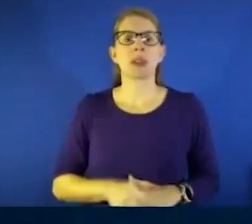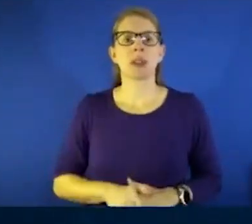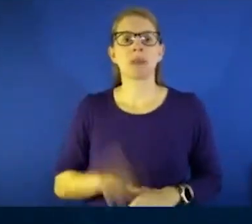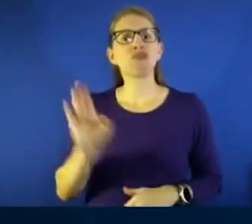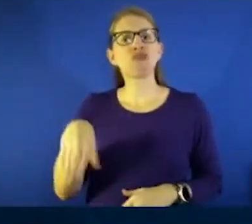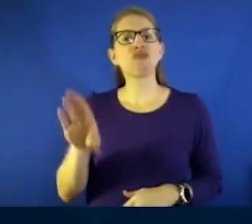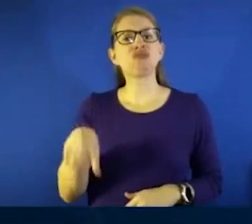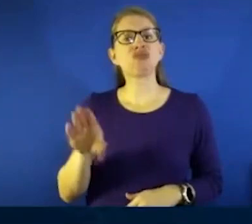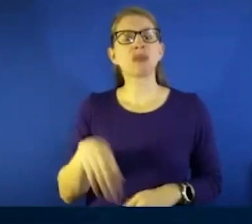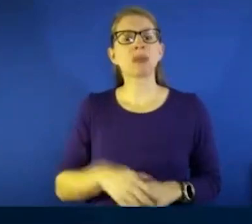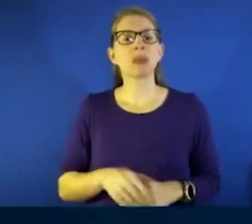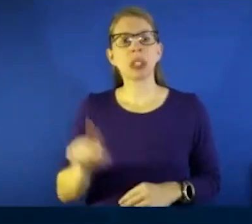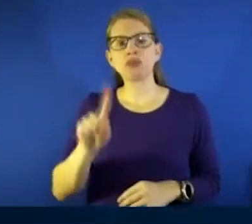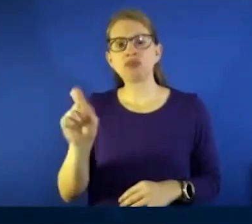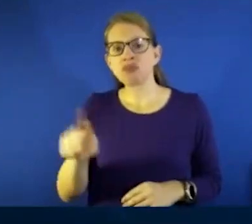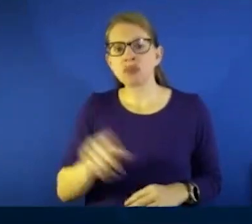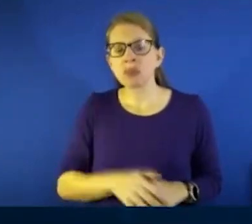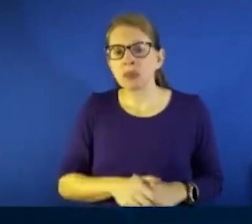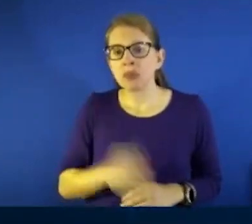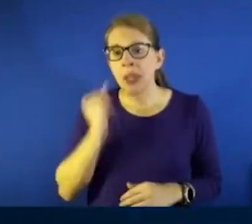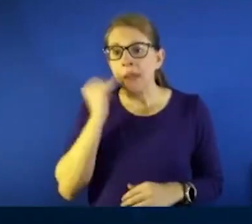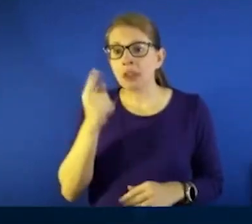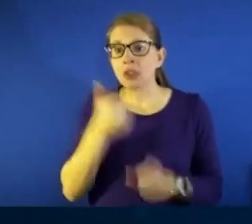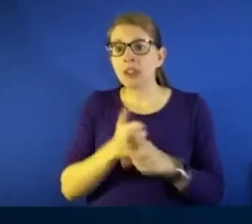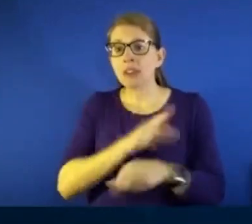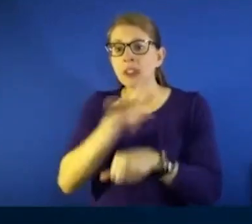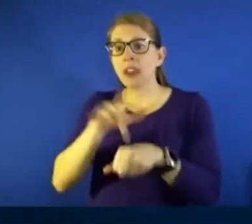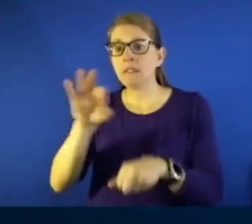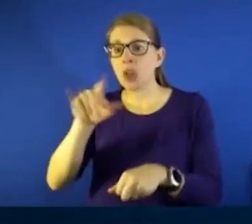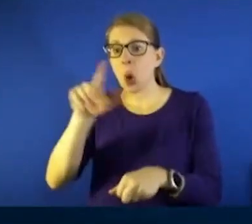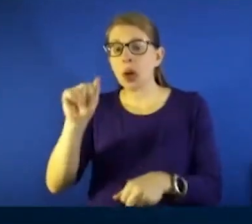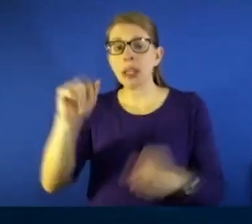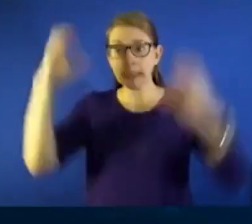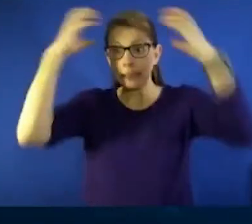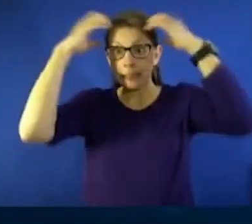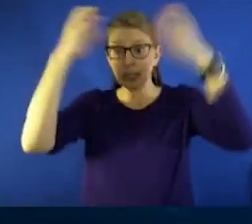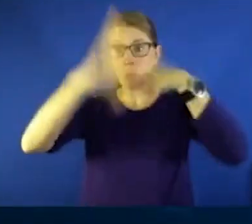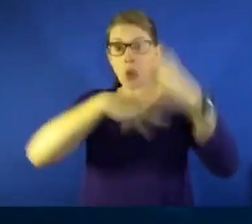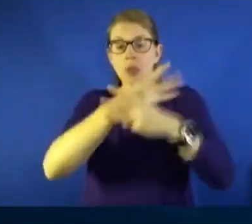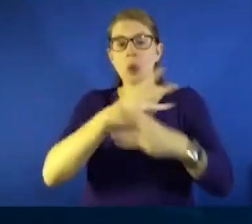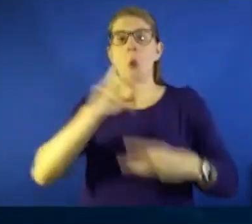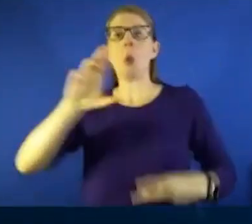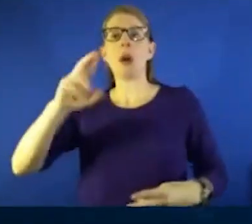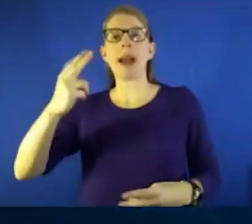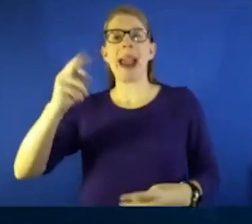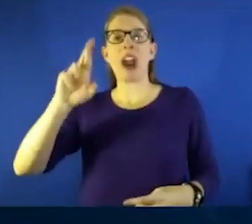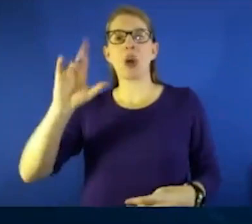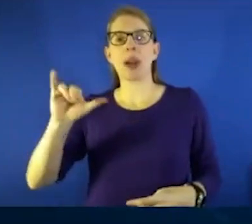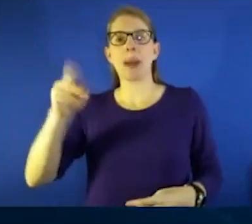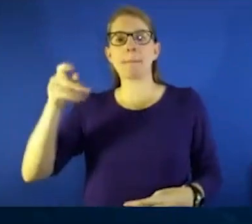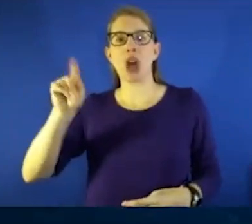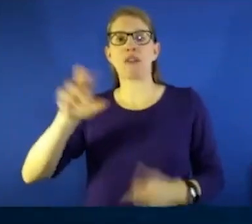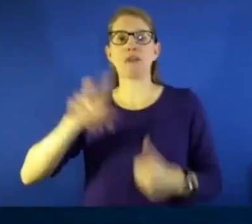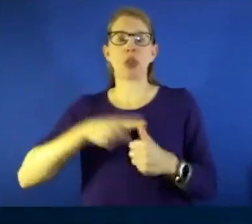ask you a question? If we go to Florida, Disney World or Harry Potter first? Where do you go